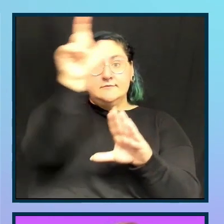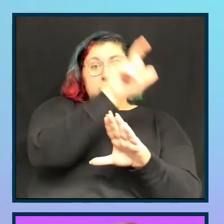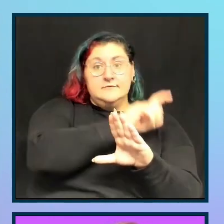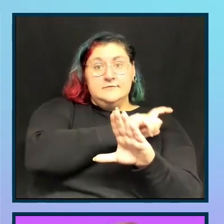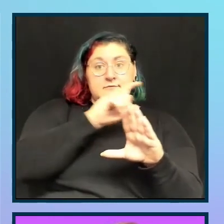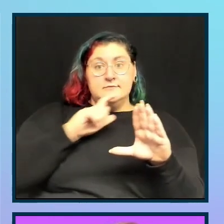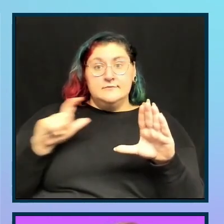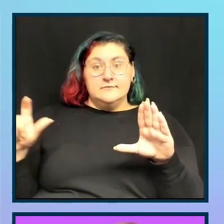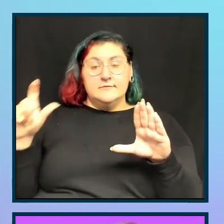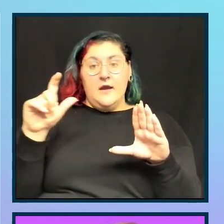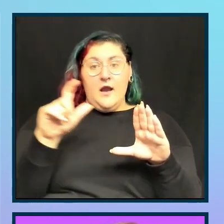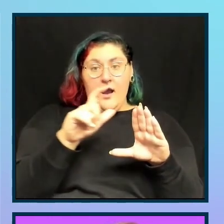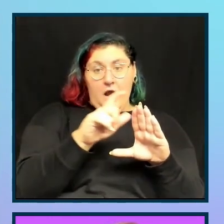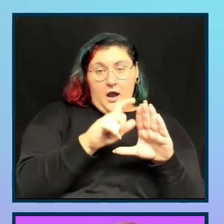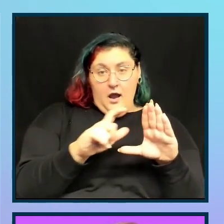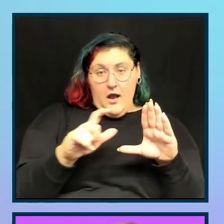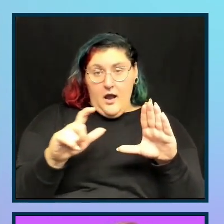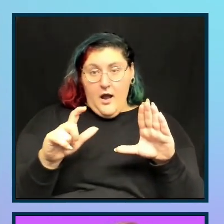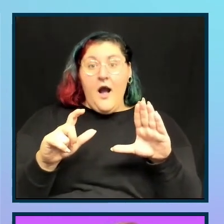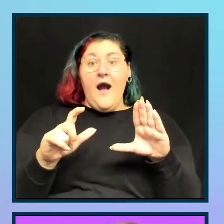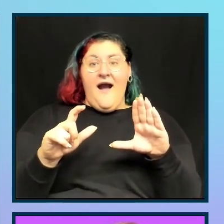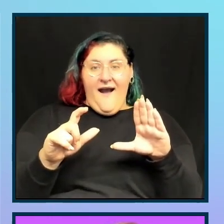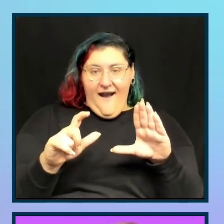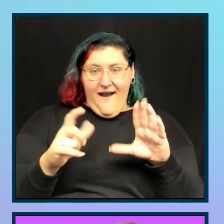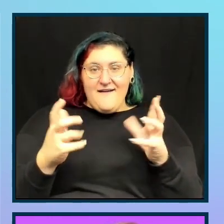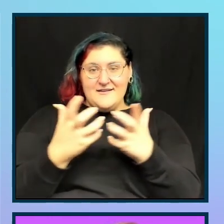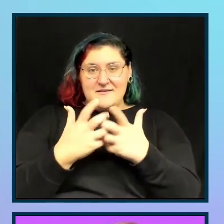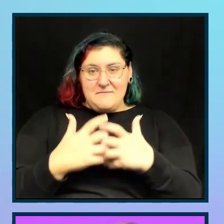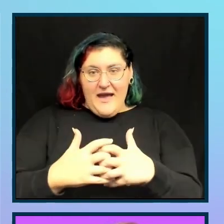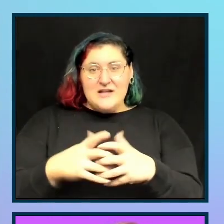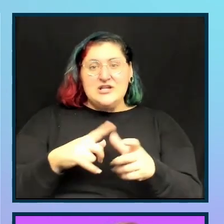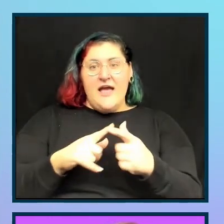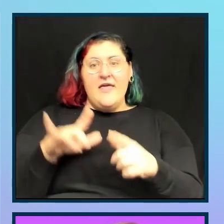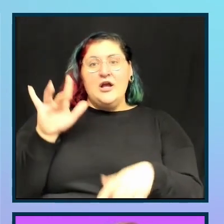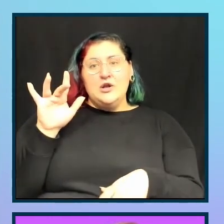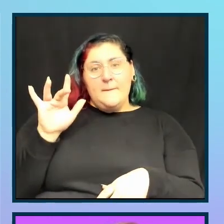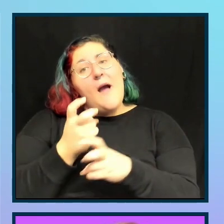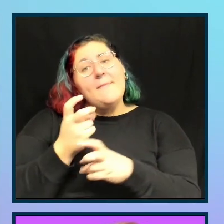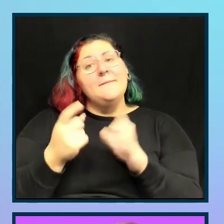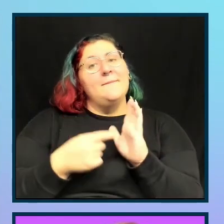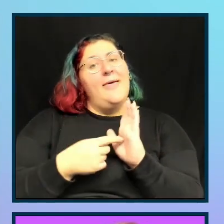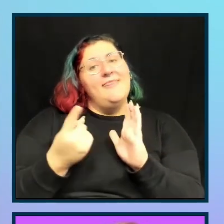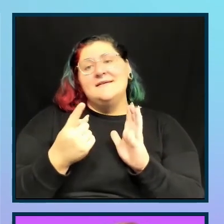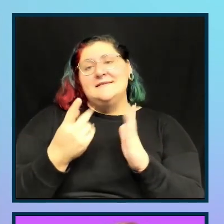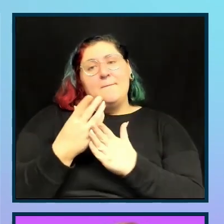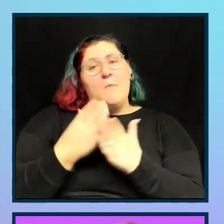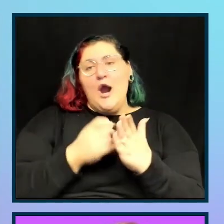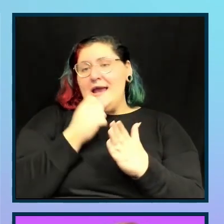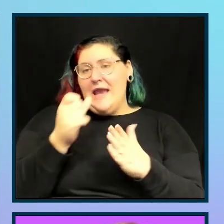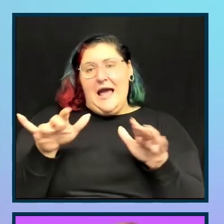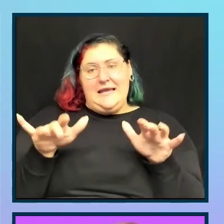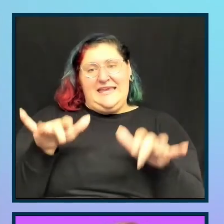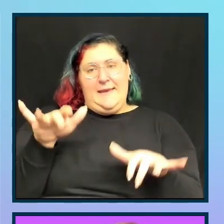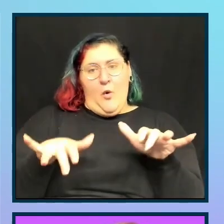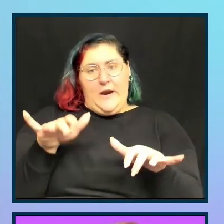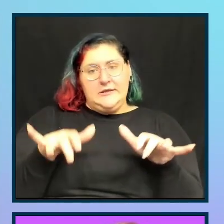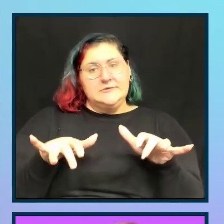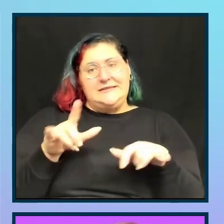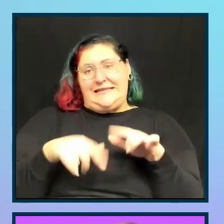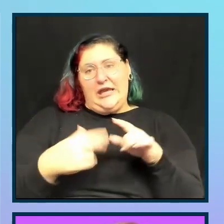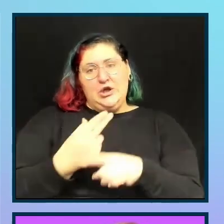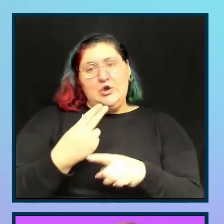as an additional barrier for kids getting online. Another thing is inequality. So you have